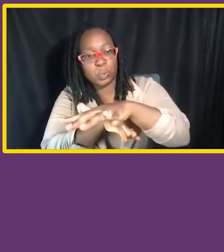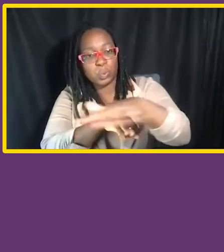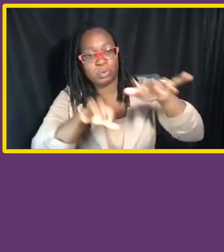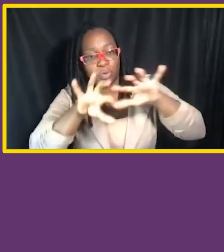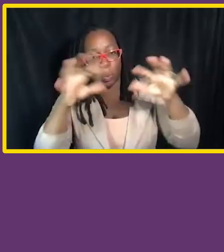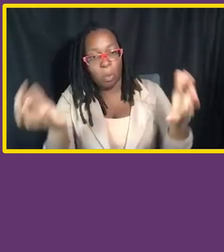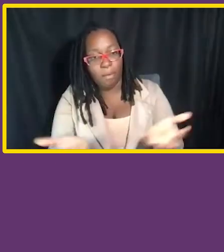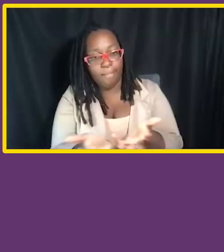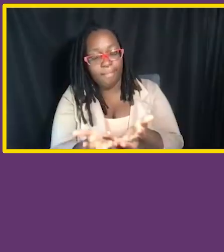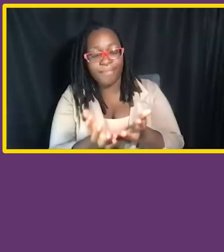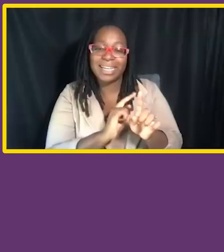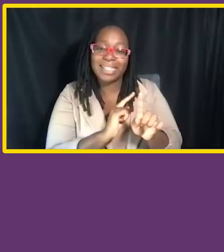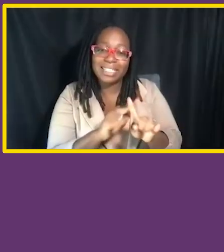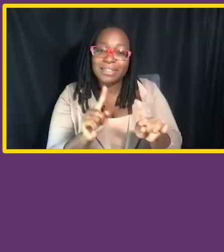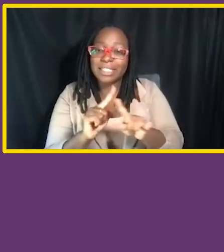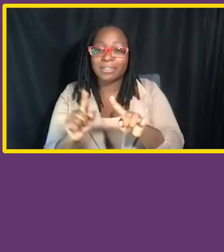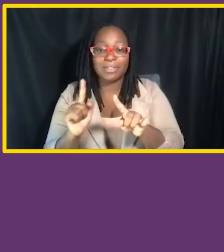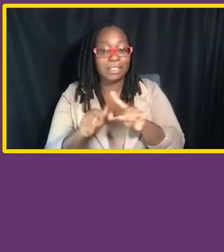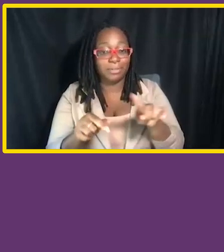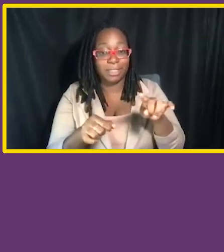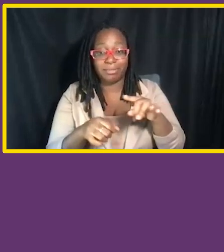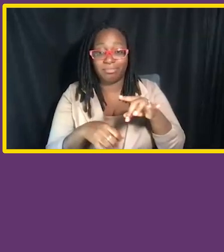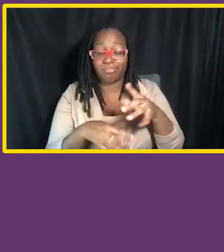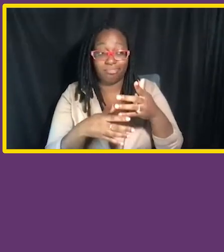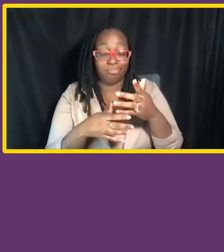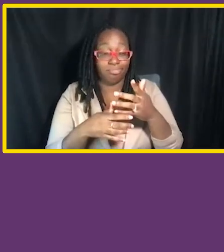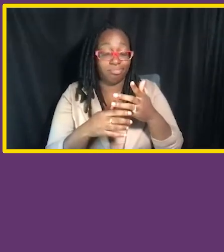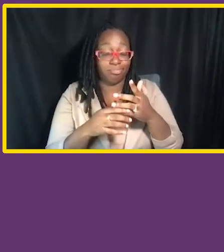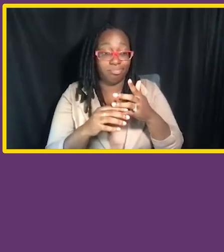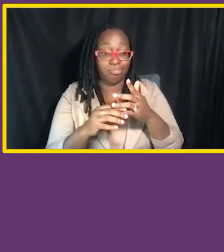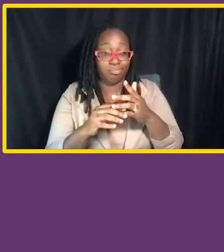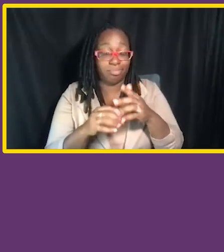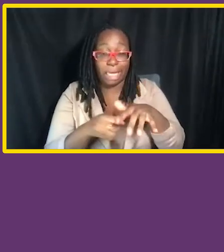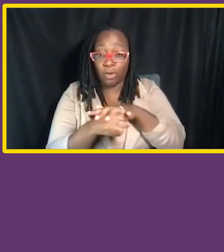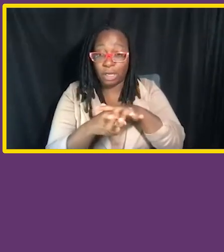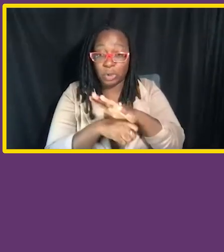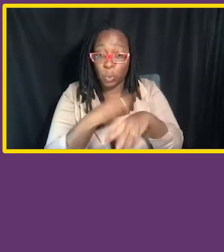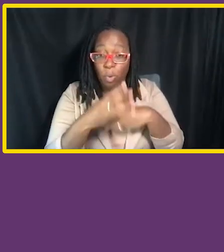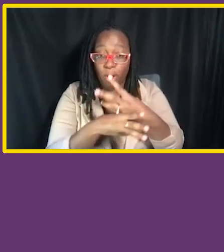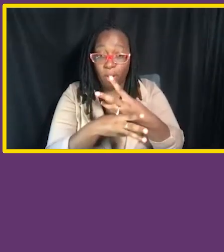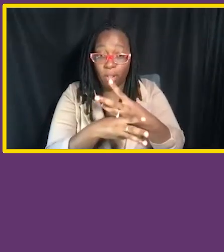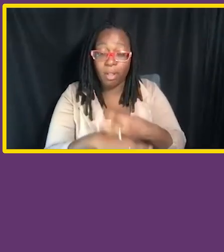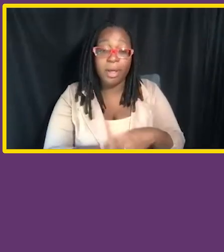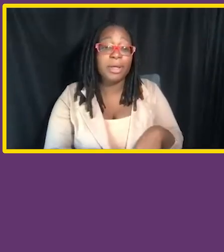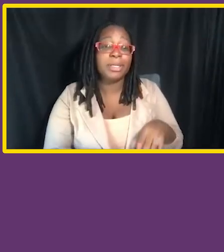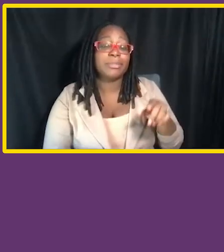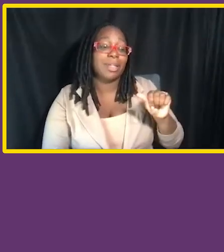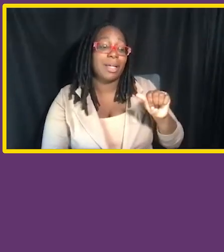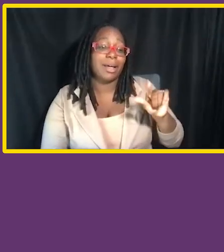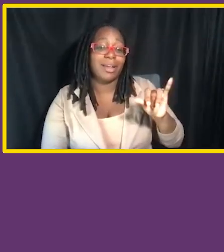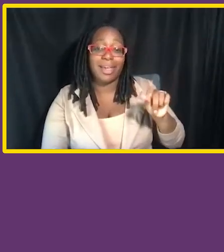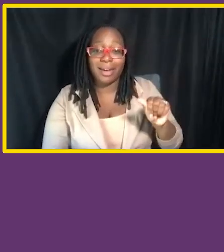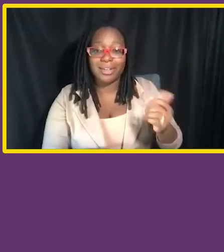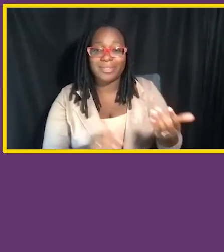many societies, and to Eliana's point, that, I think misogynoir is something that can